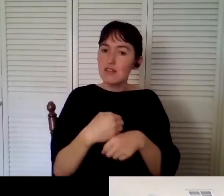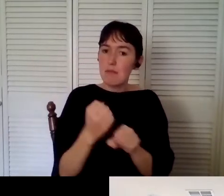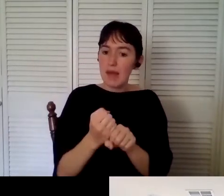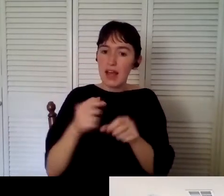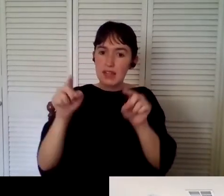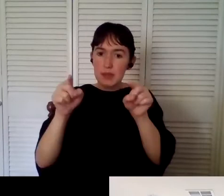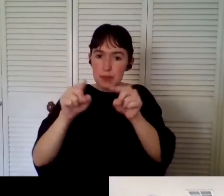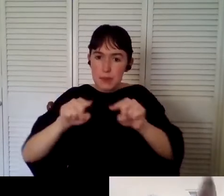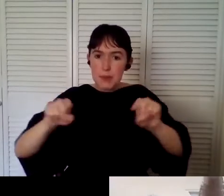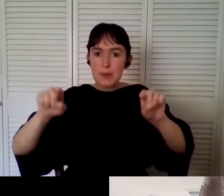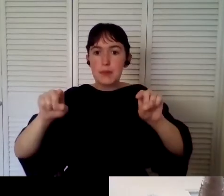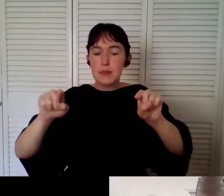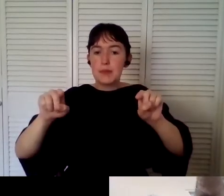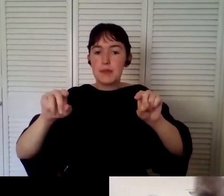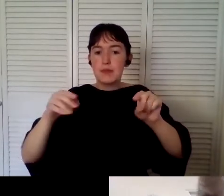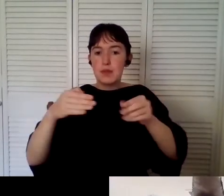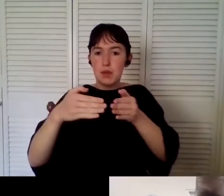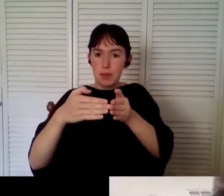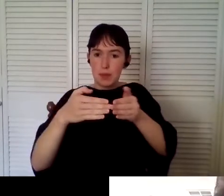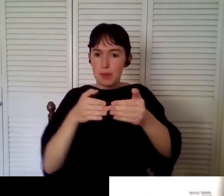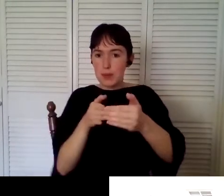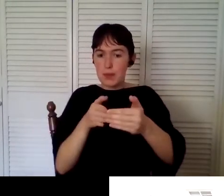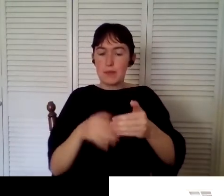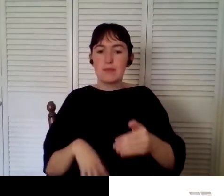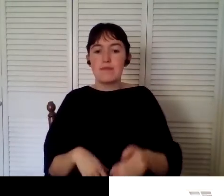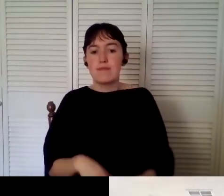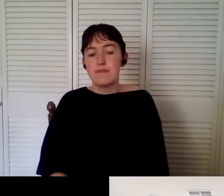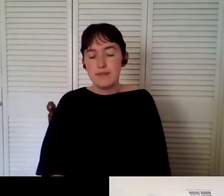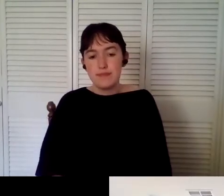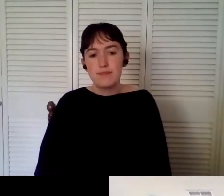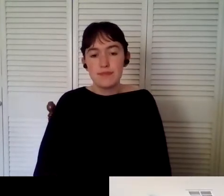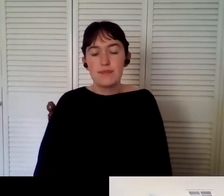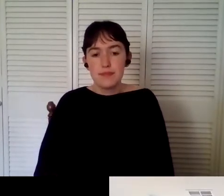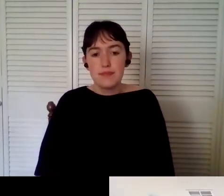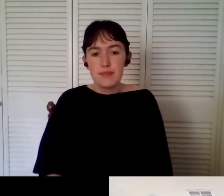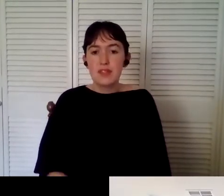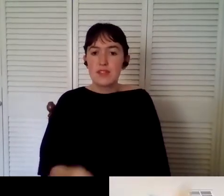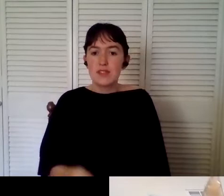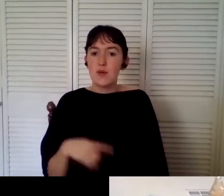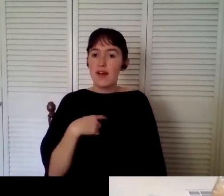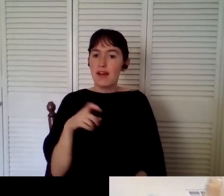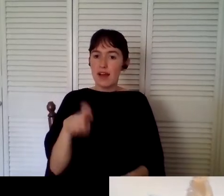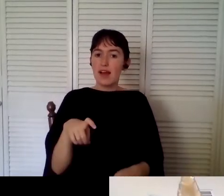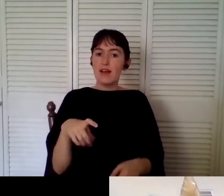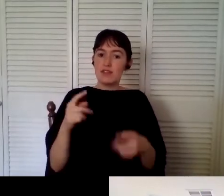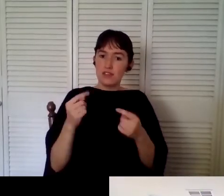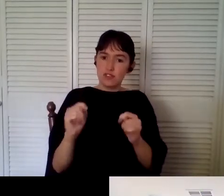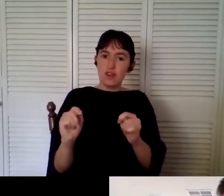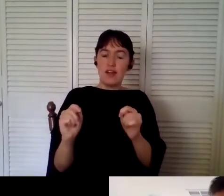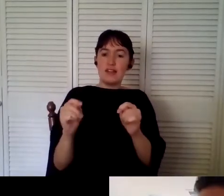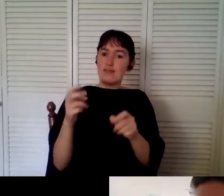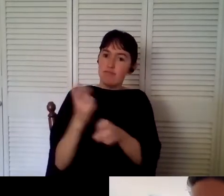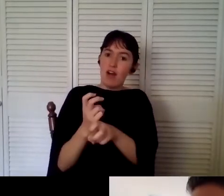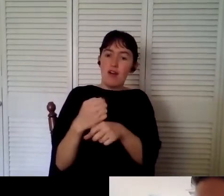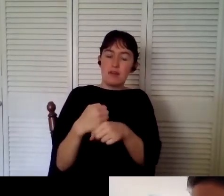years for me to learn how to make notches that are even and deep and usable. But